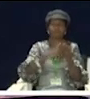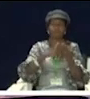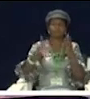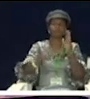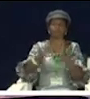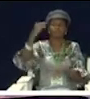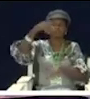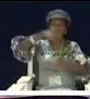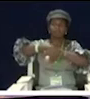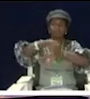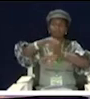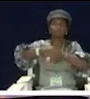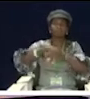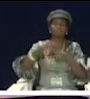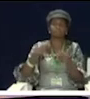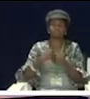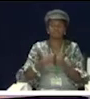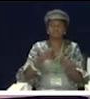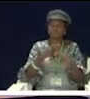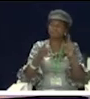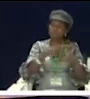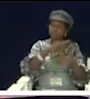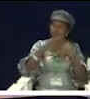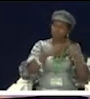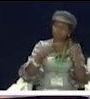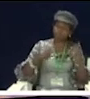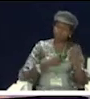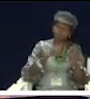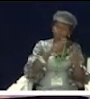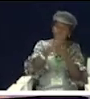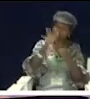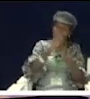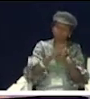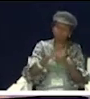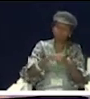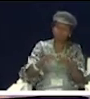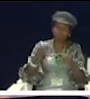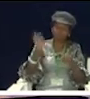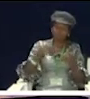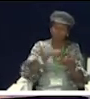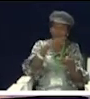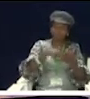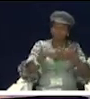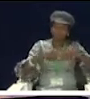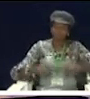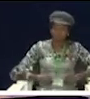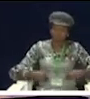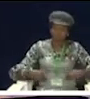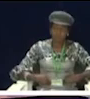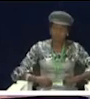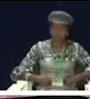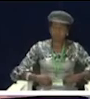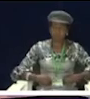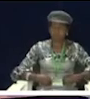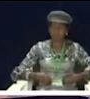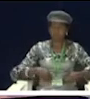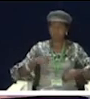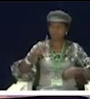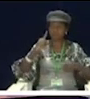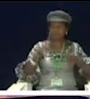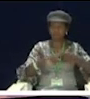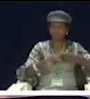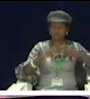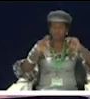night. But when we have enough of these young ones to deal with the